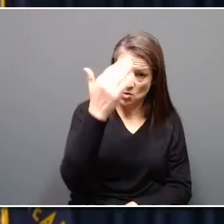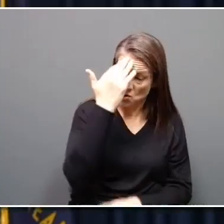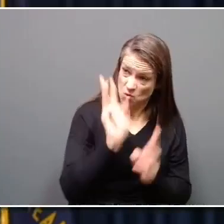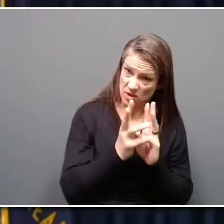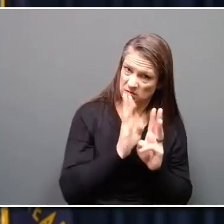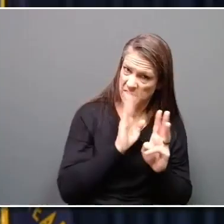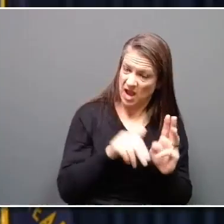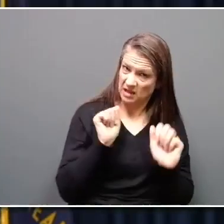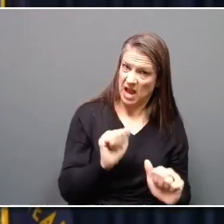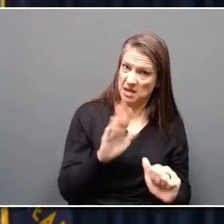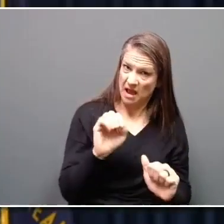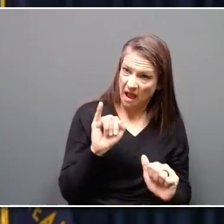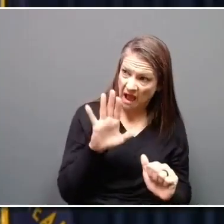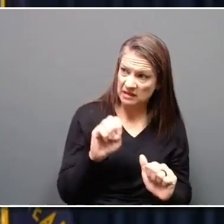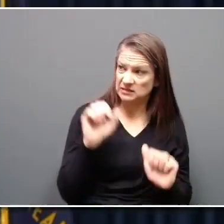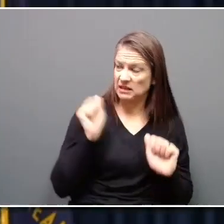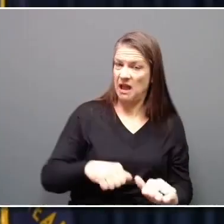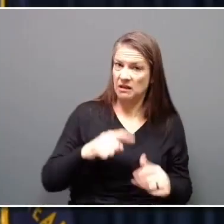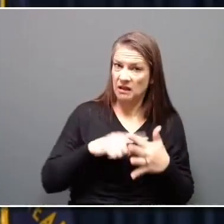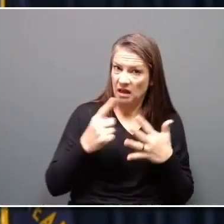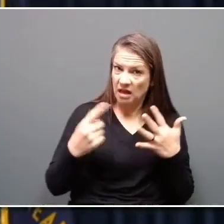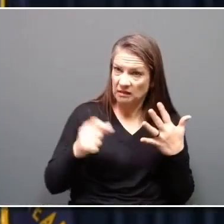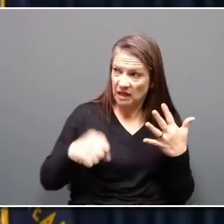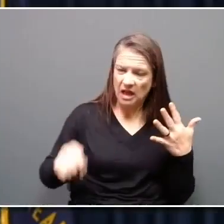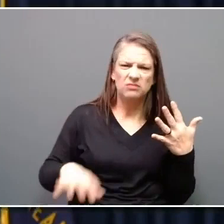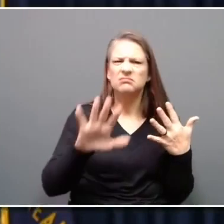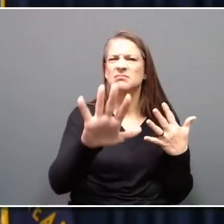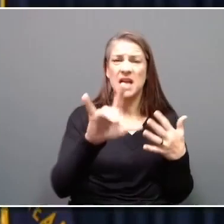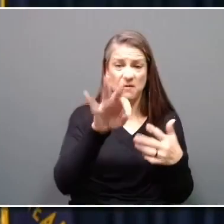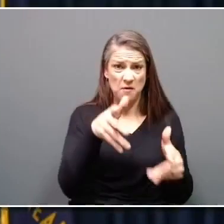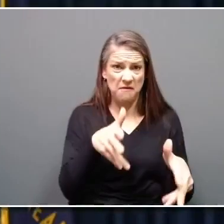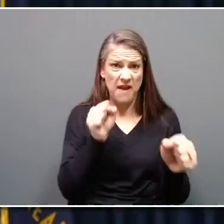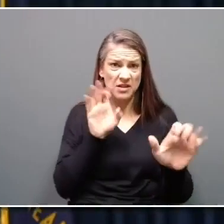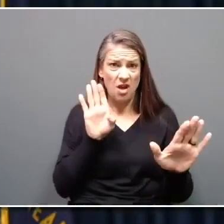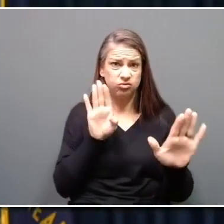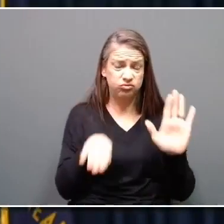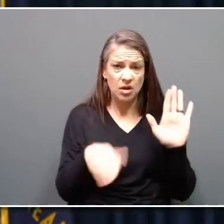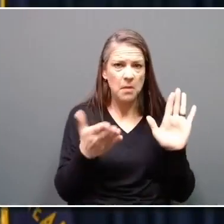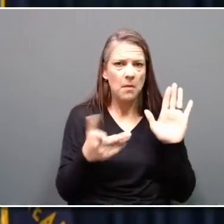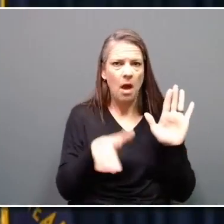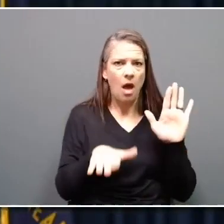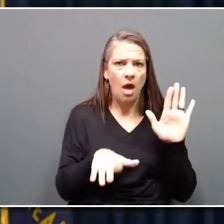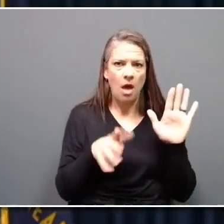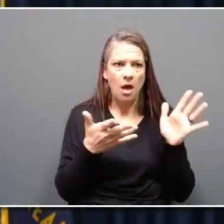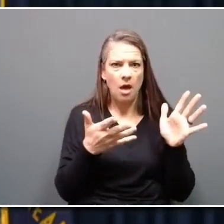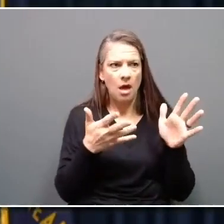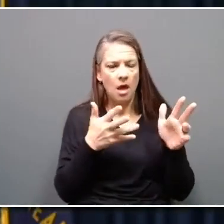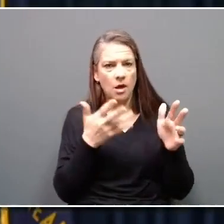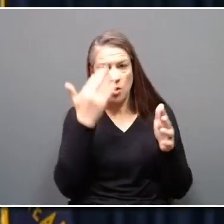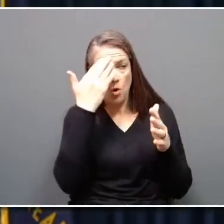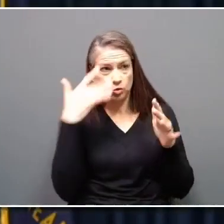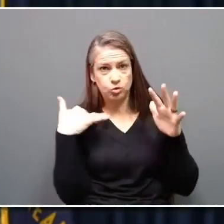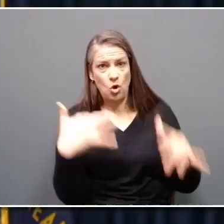ice and that we could have snow. If you're moving that fast, you might not be able to avoid our equipment. Remember, our snow plows